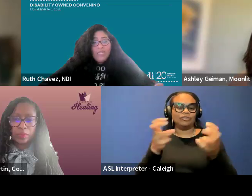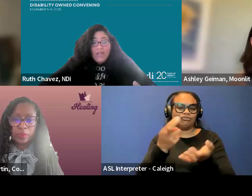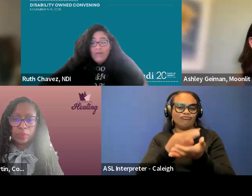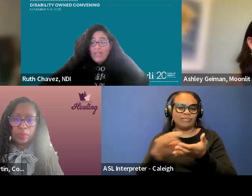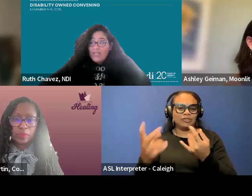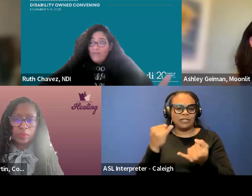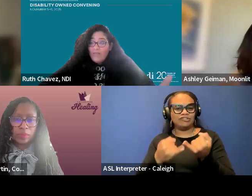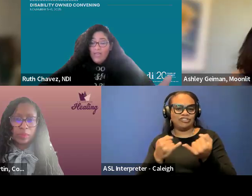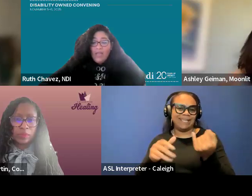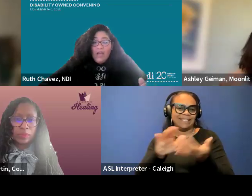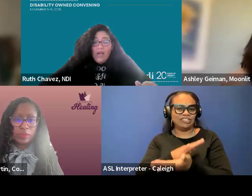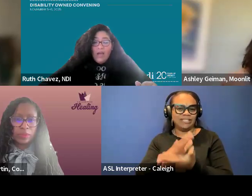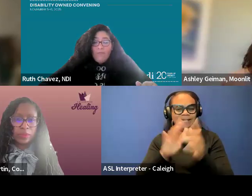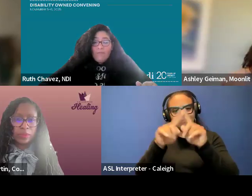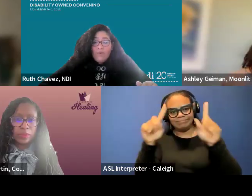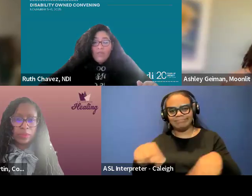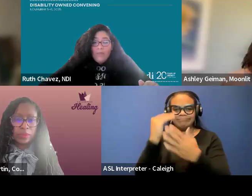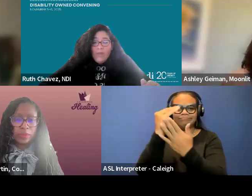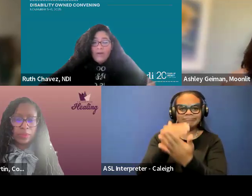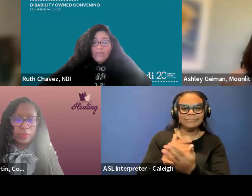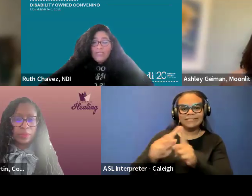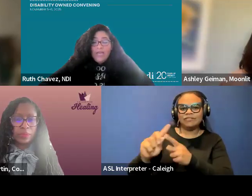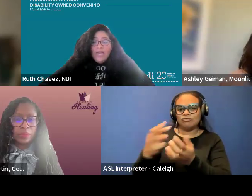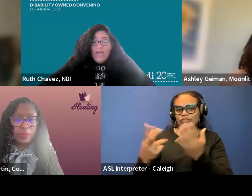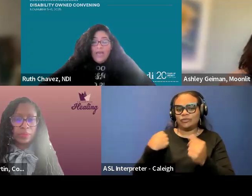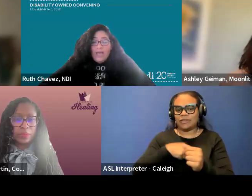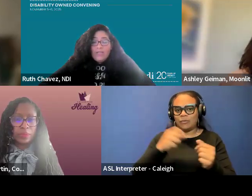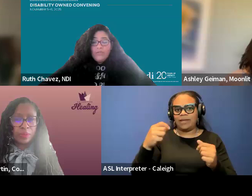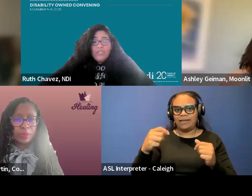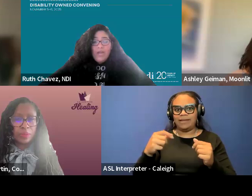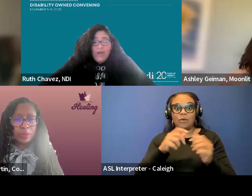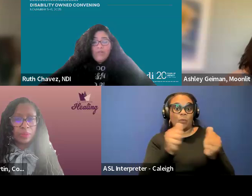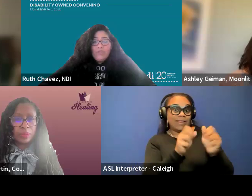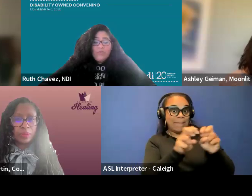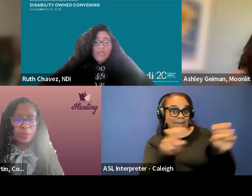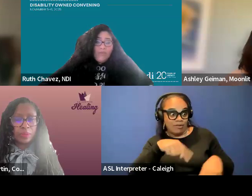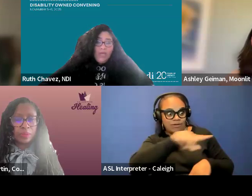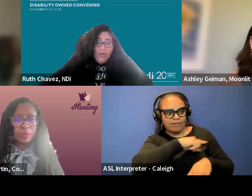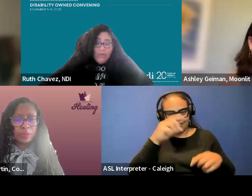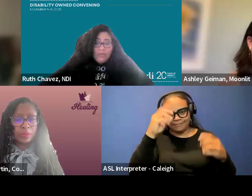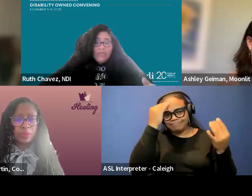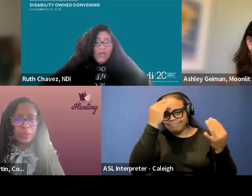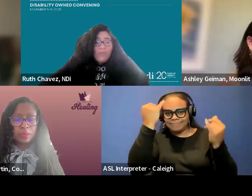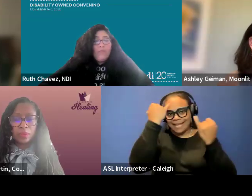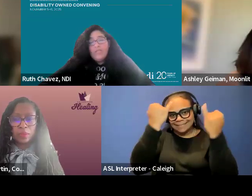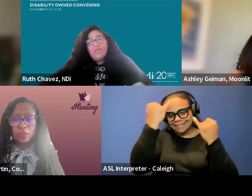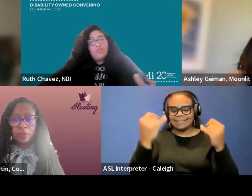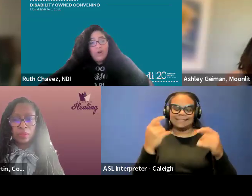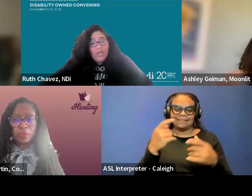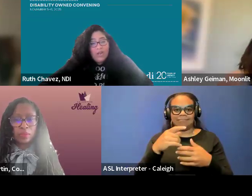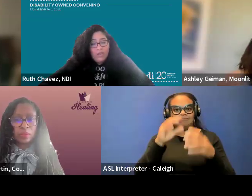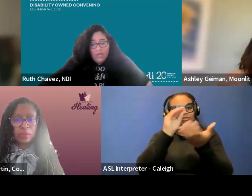we have put together collectively with our panelists to share the tools that we use to help